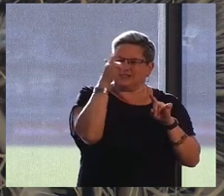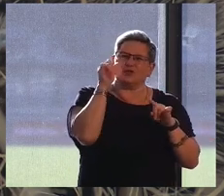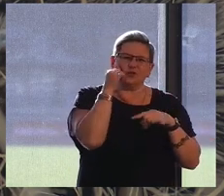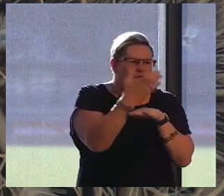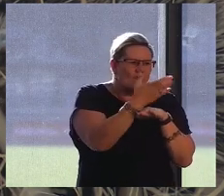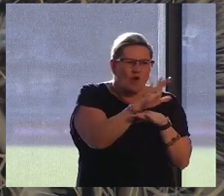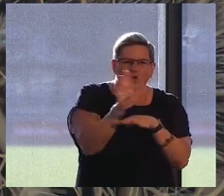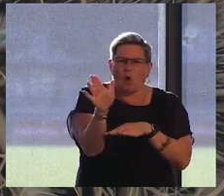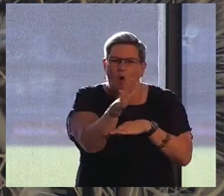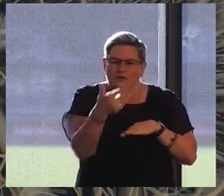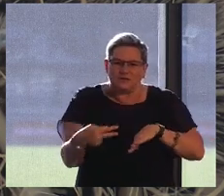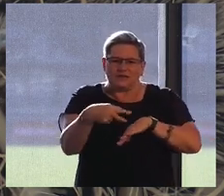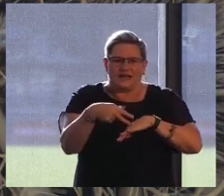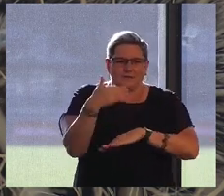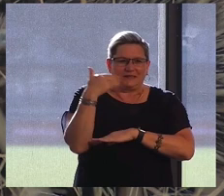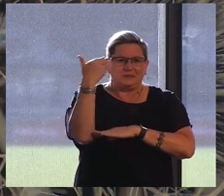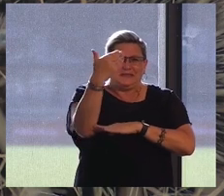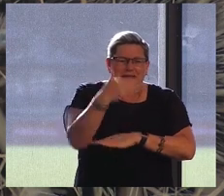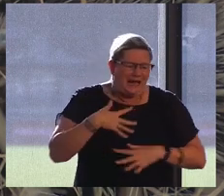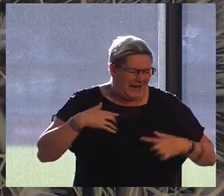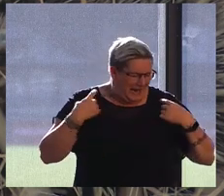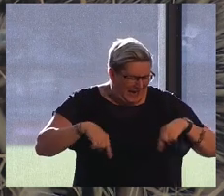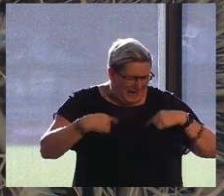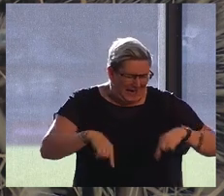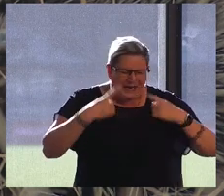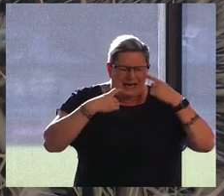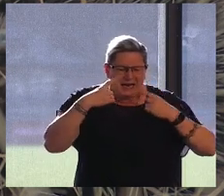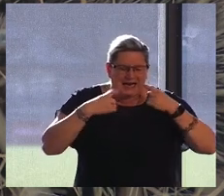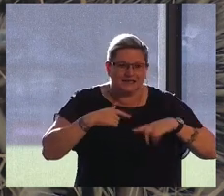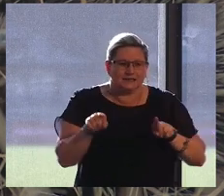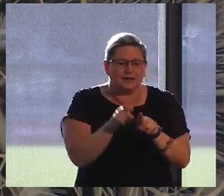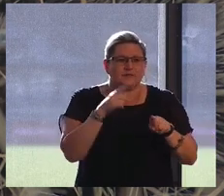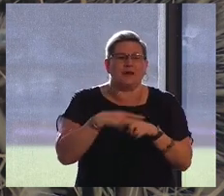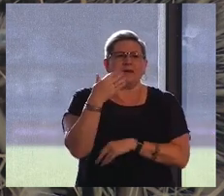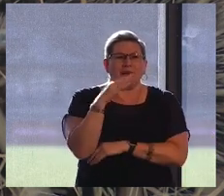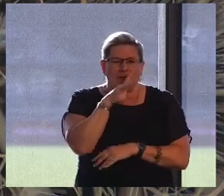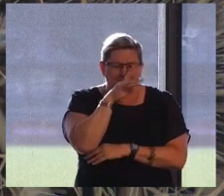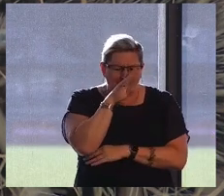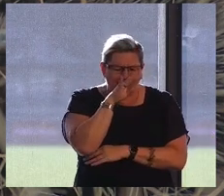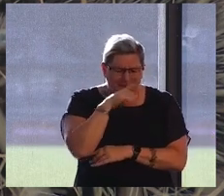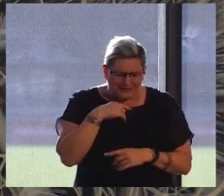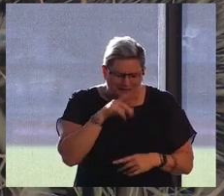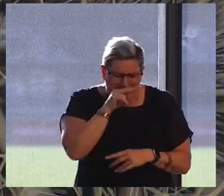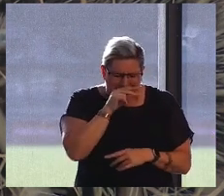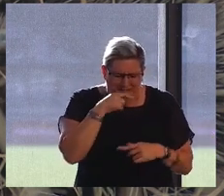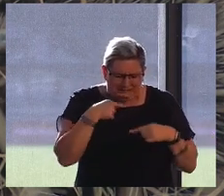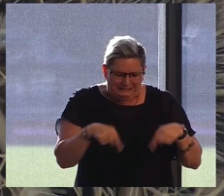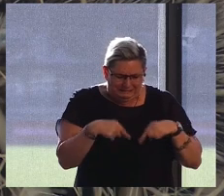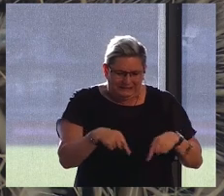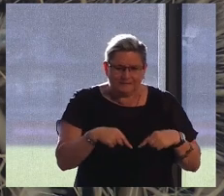do a speech. I was so terrified I started crying, and she made me keep going. Thank you, Mrs. Clack. No PTSD there at all.